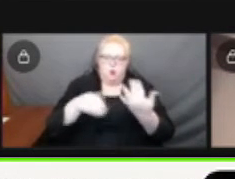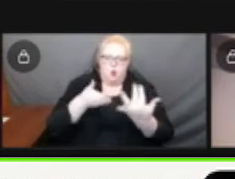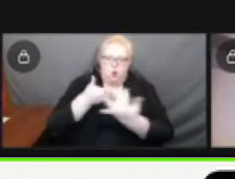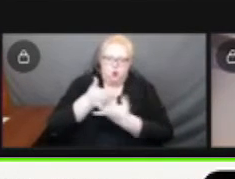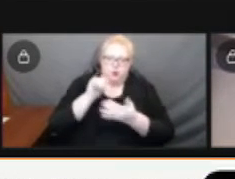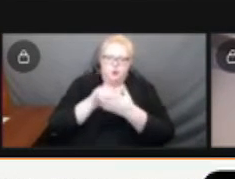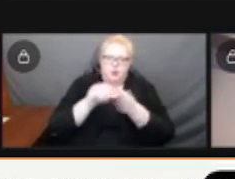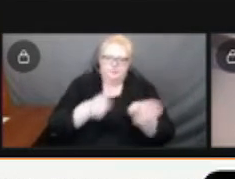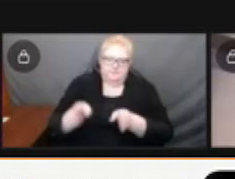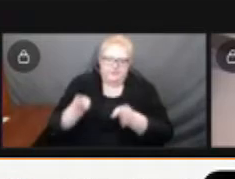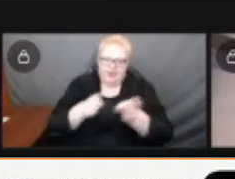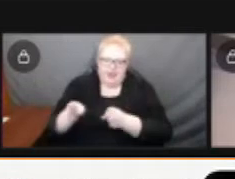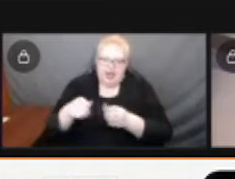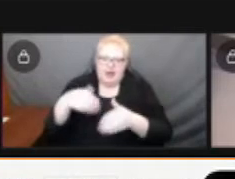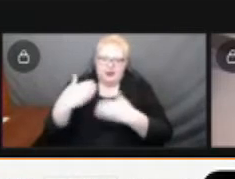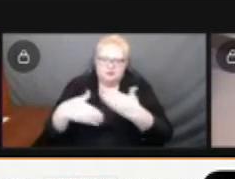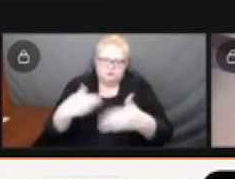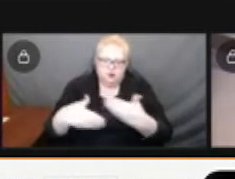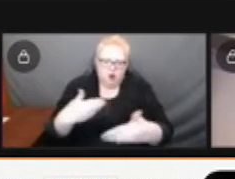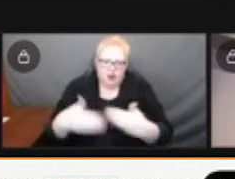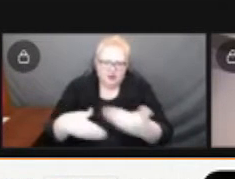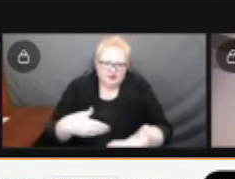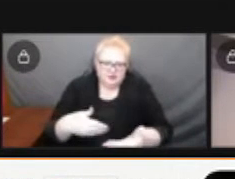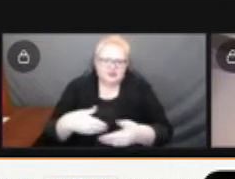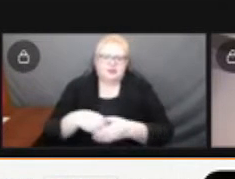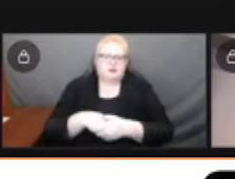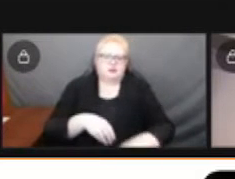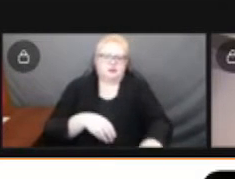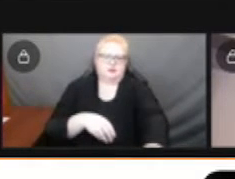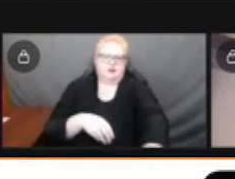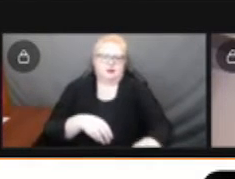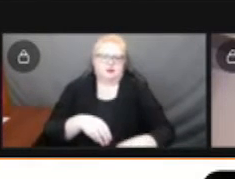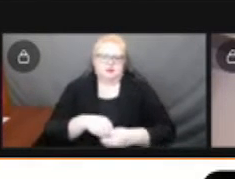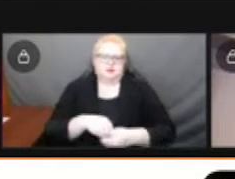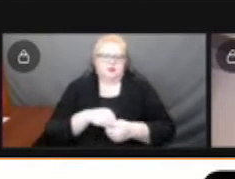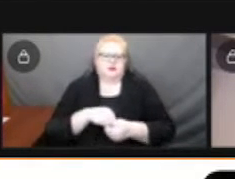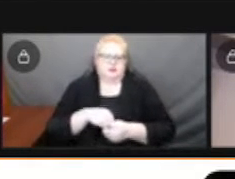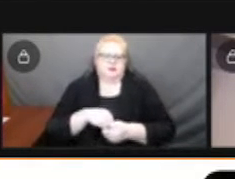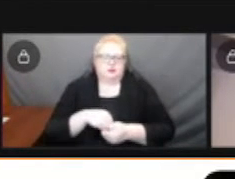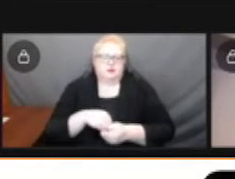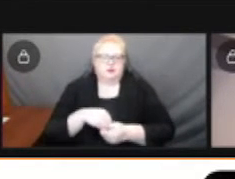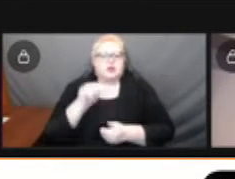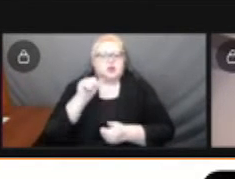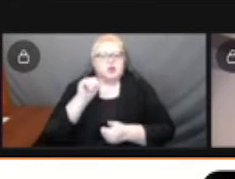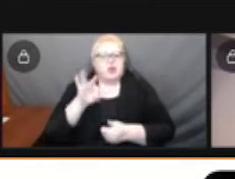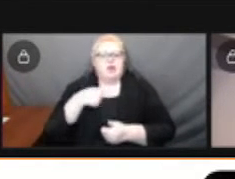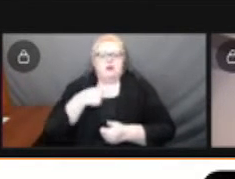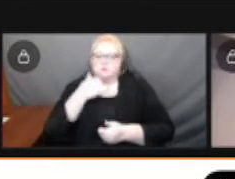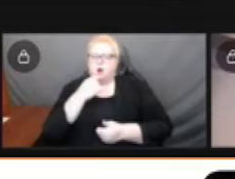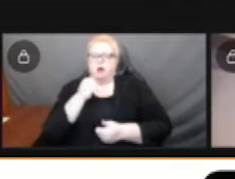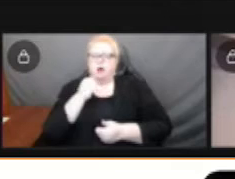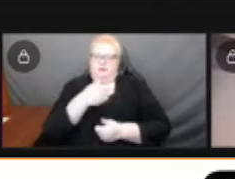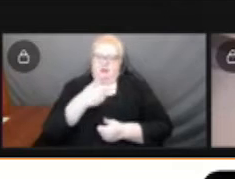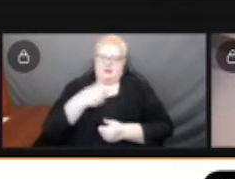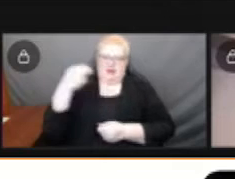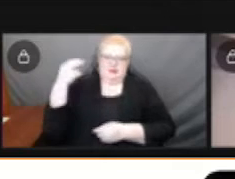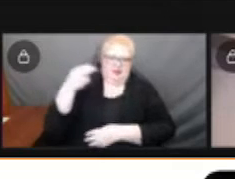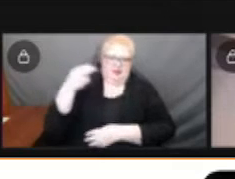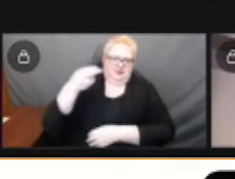process, it's my understanding, correct me if I'm wrong, that you do check whether or not it does have a historical